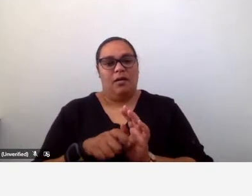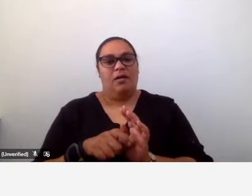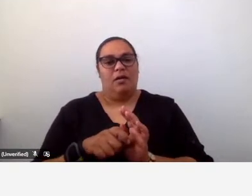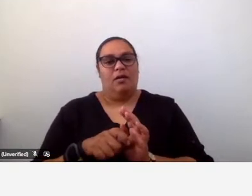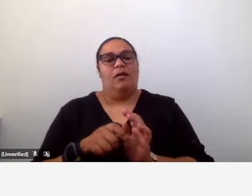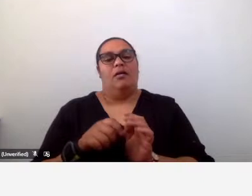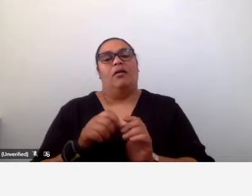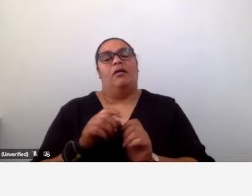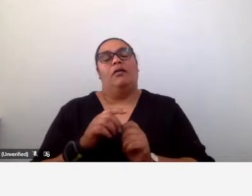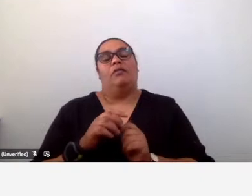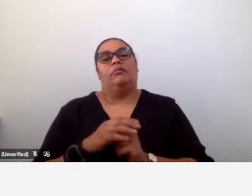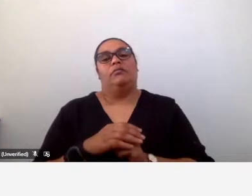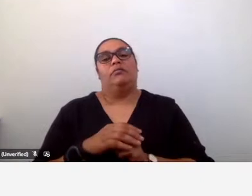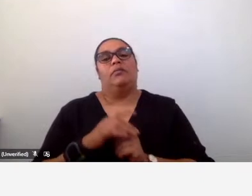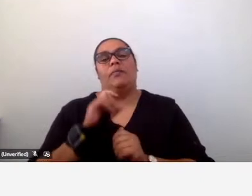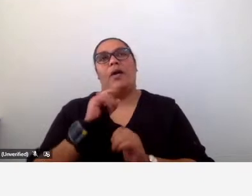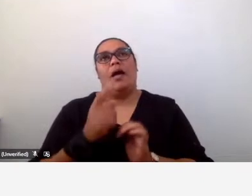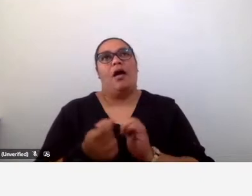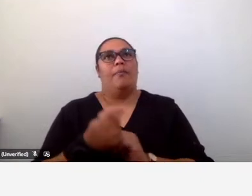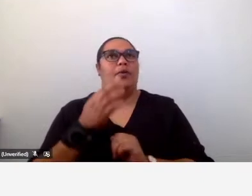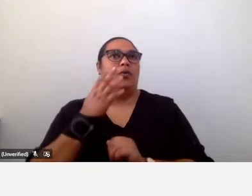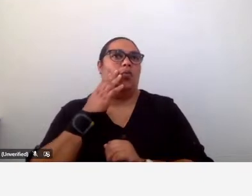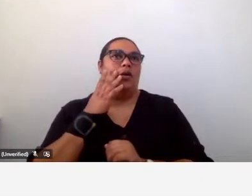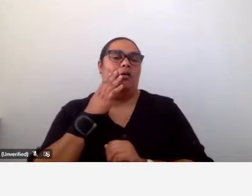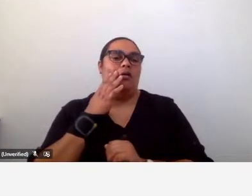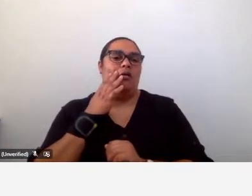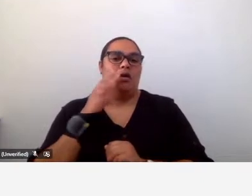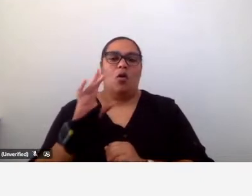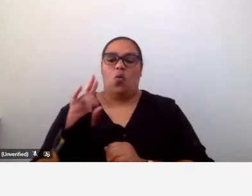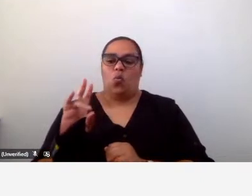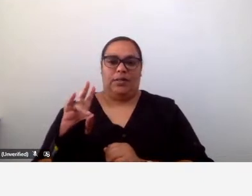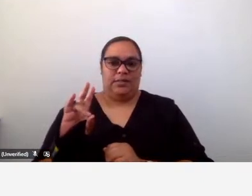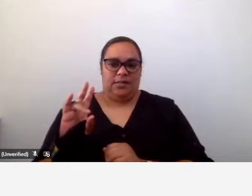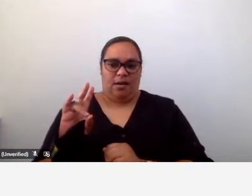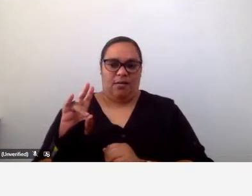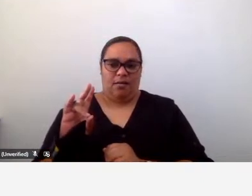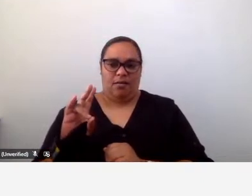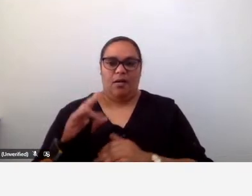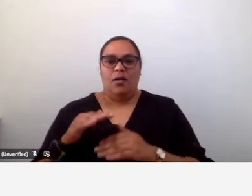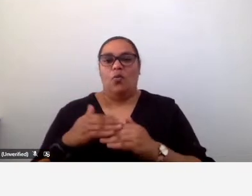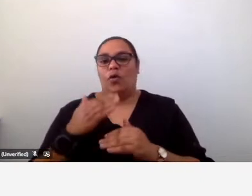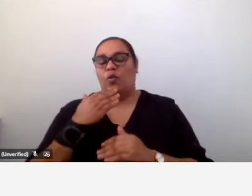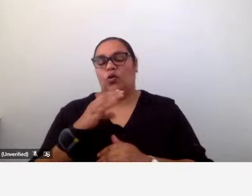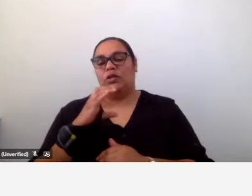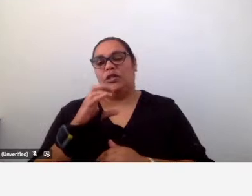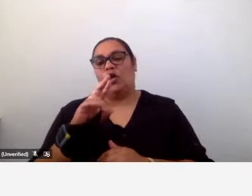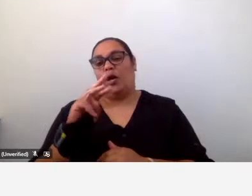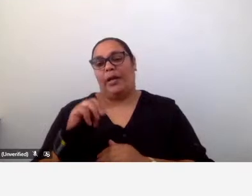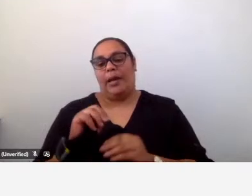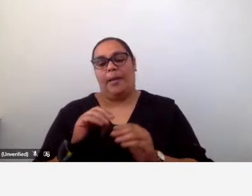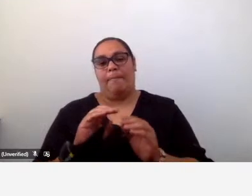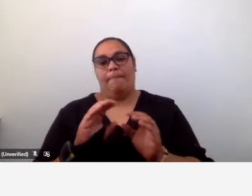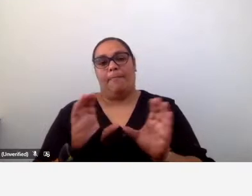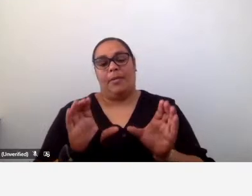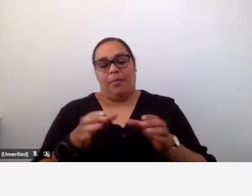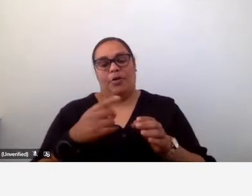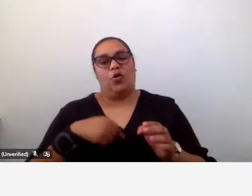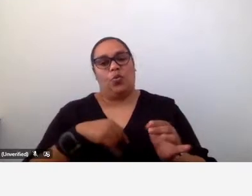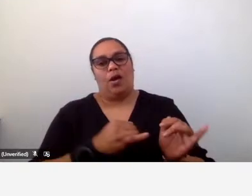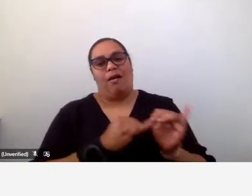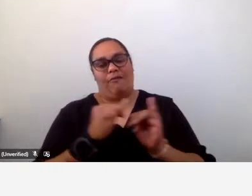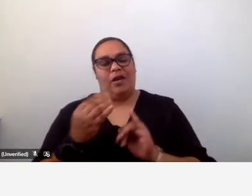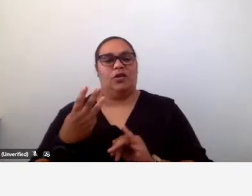well, which happened on Wednesday with the CRL Commission, which we were also invited